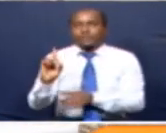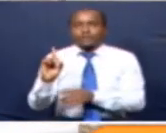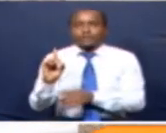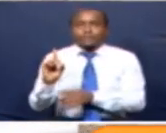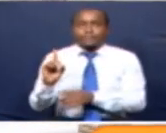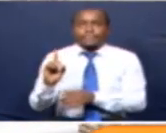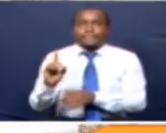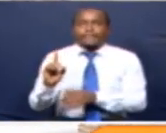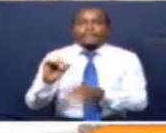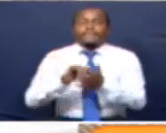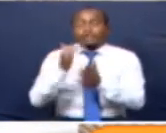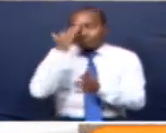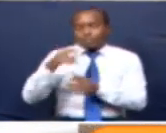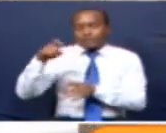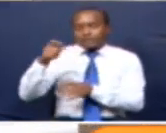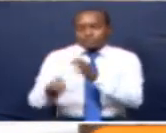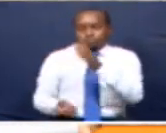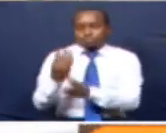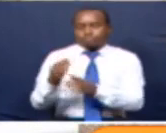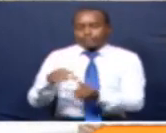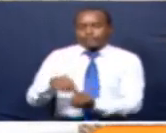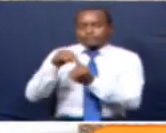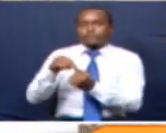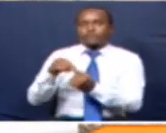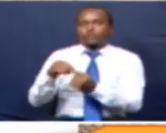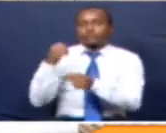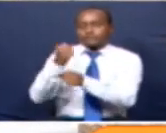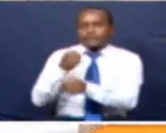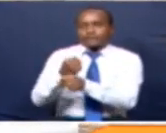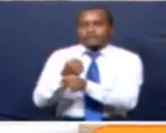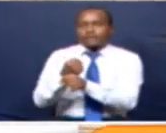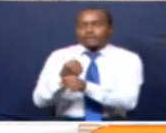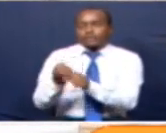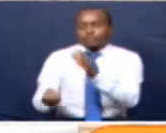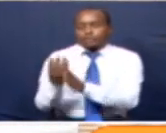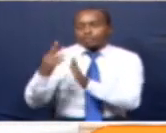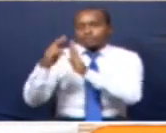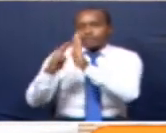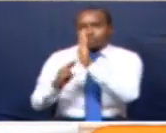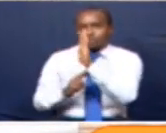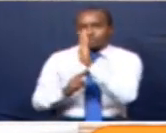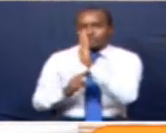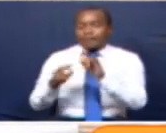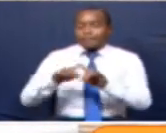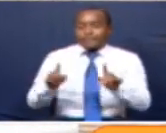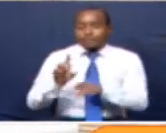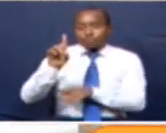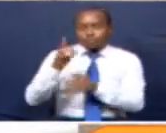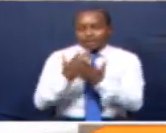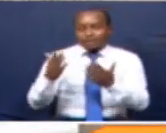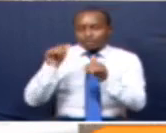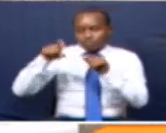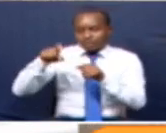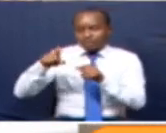to set up a special task force to come up with the regulations to change this. But one thing that we need to make people understand